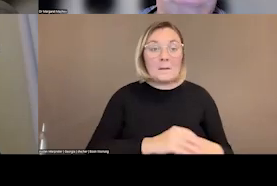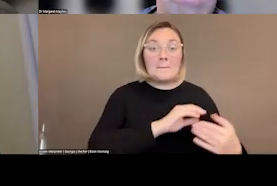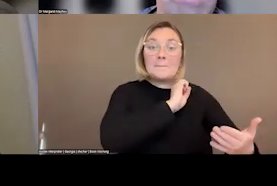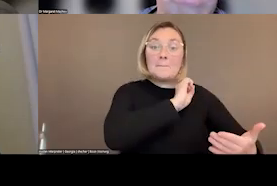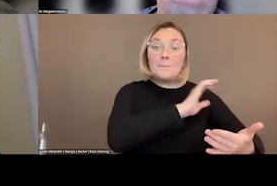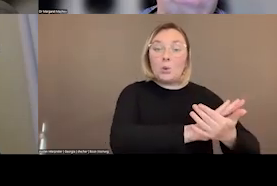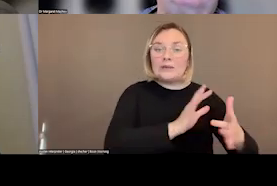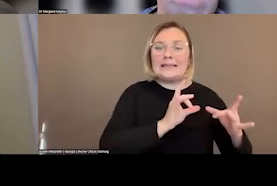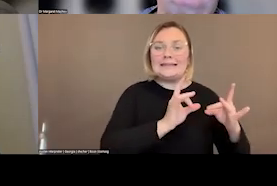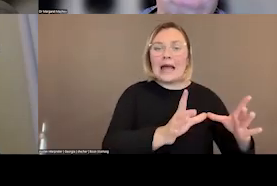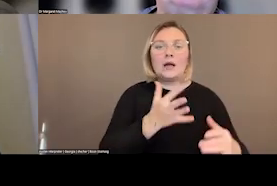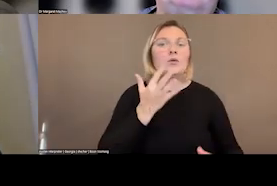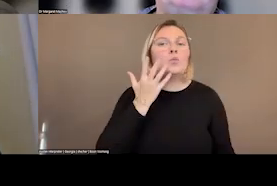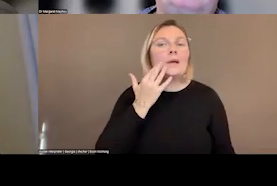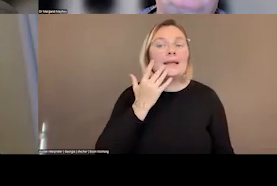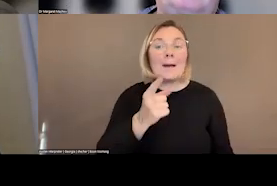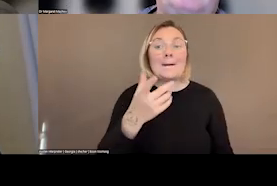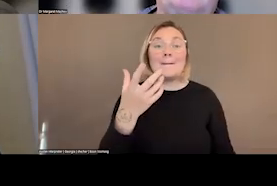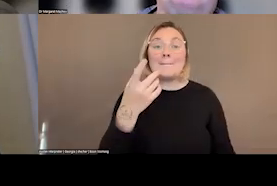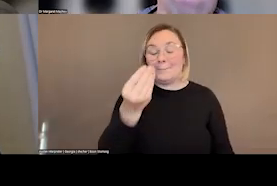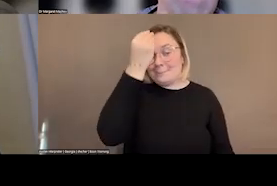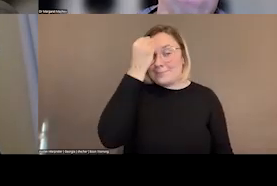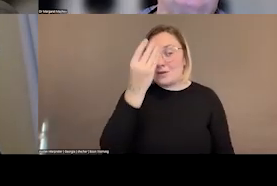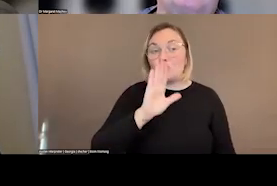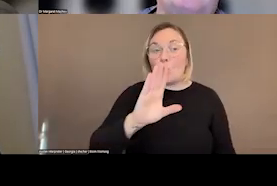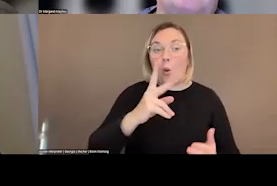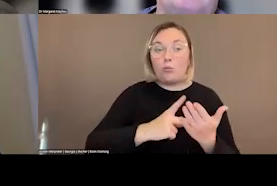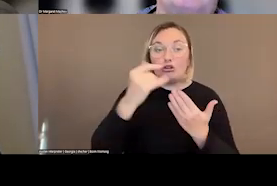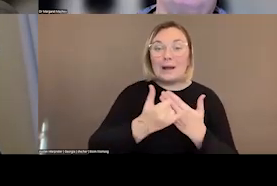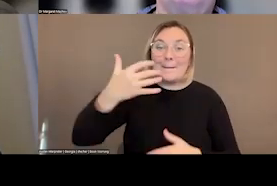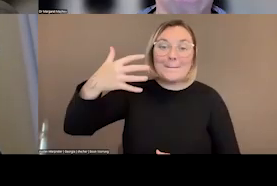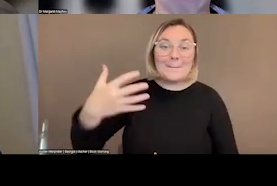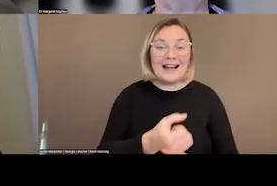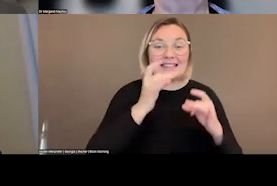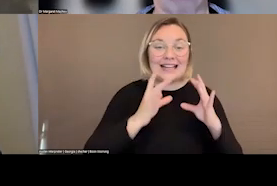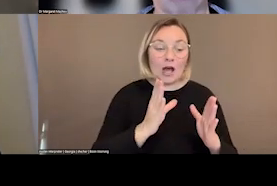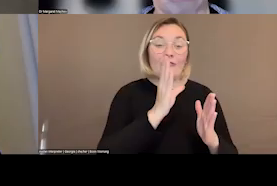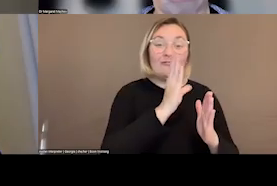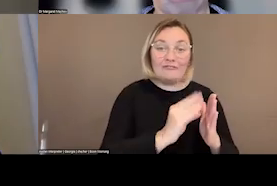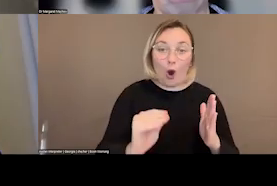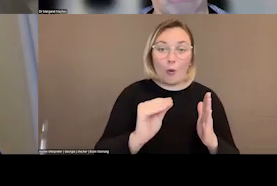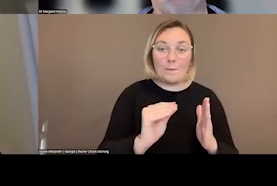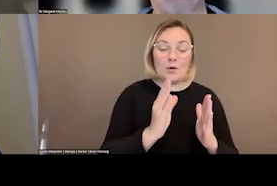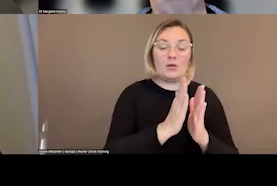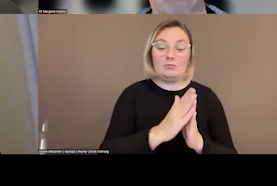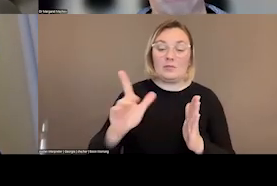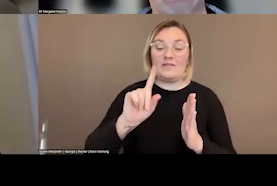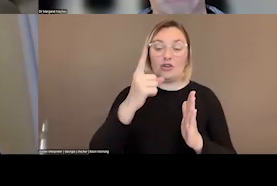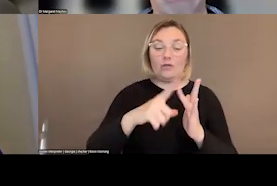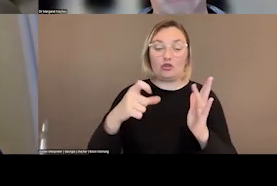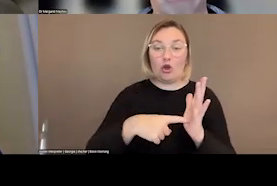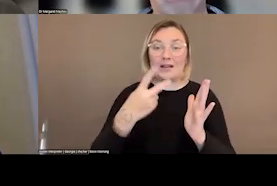the start date, and we also have to note here that your project needs to start from the 1st of October